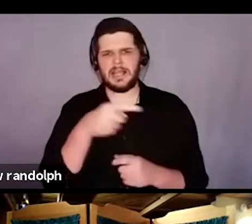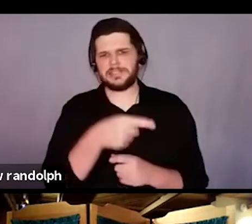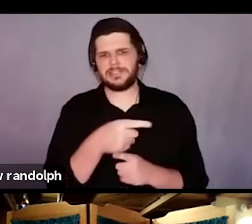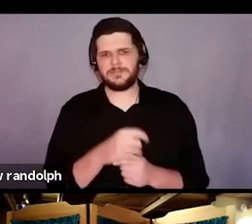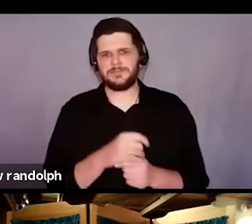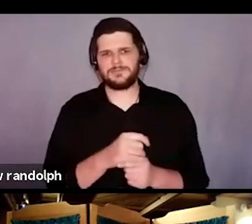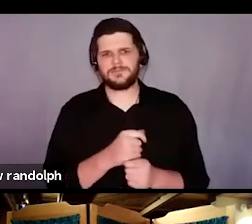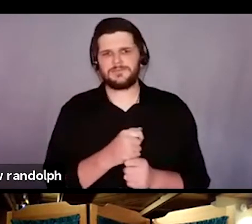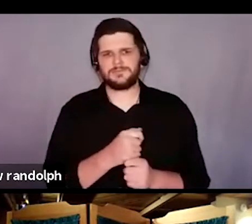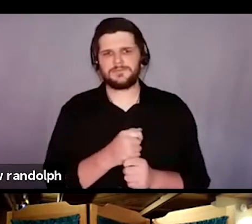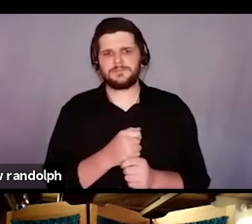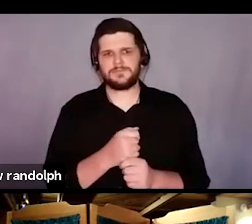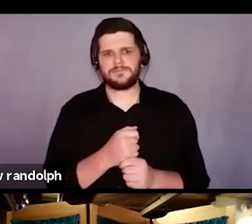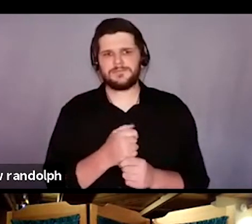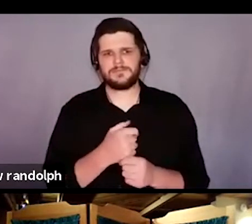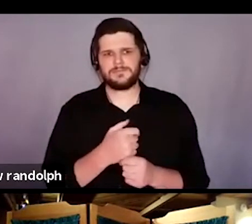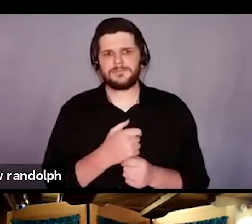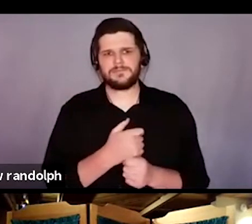And then